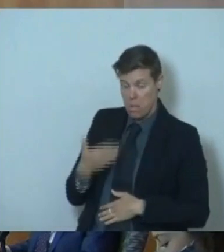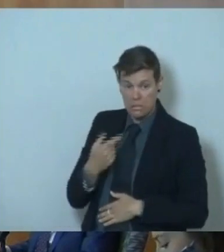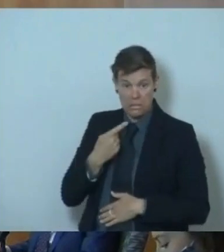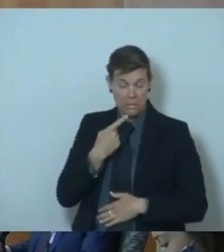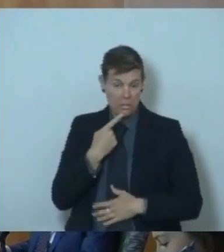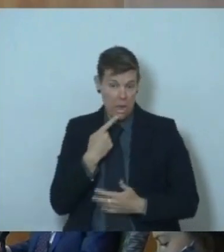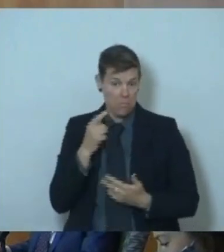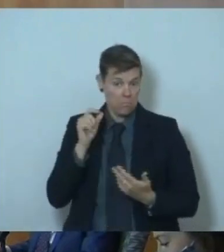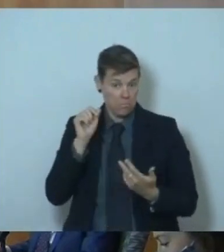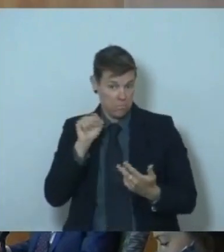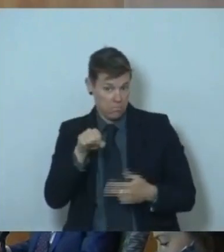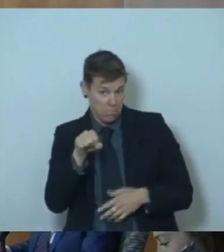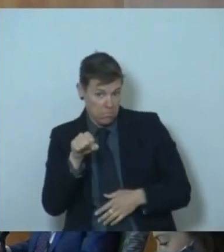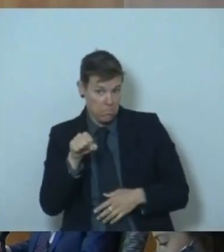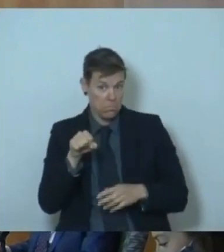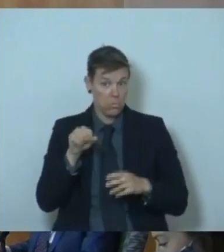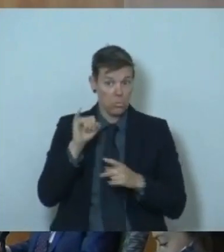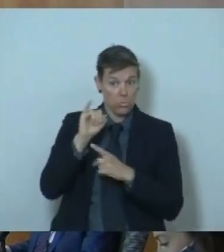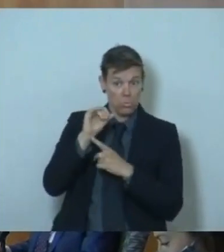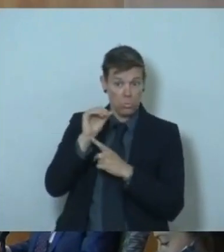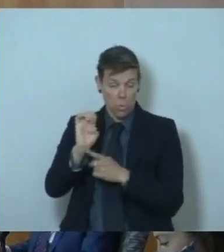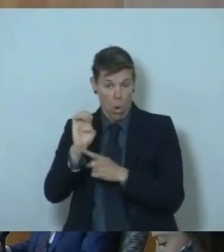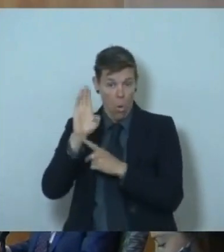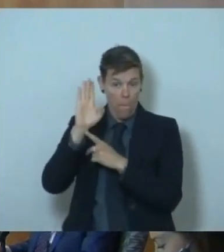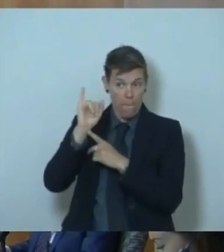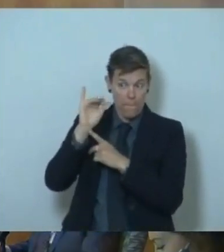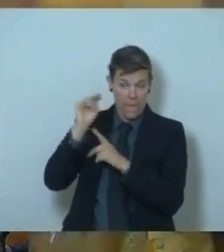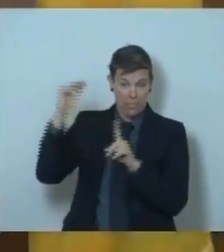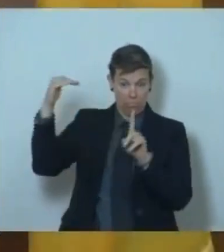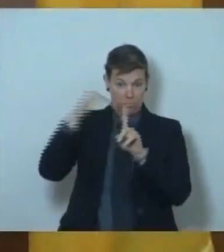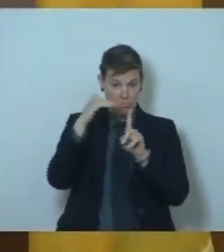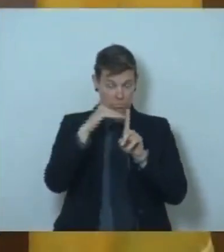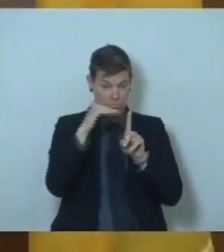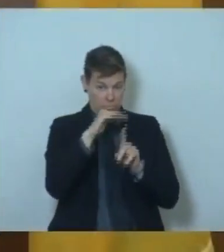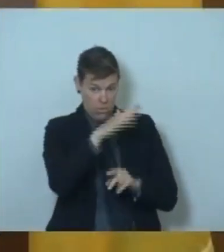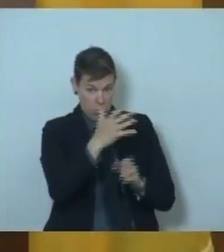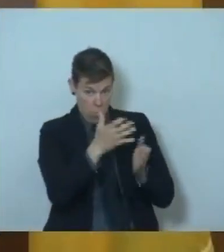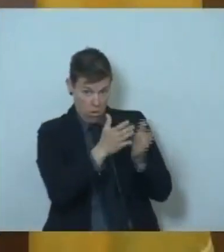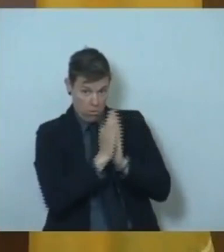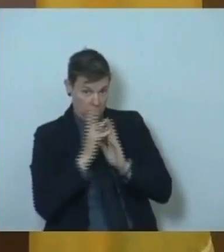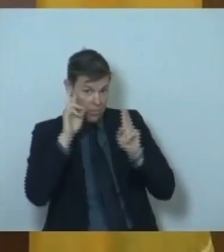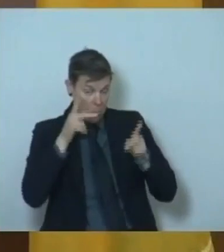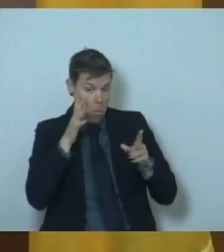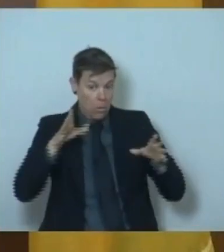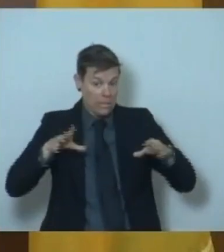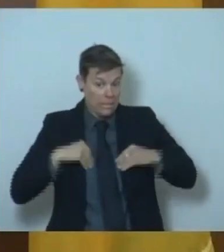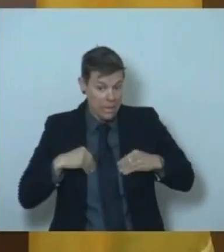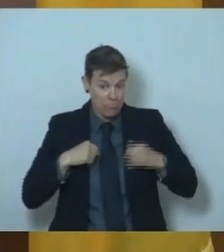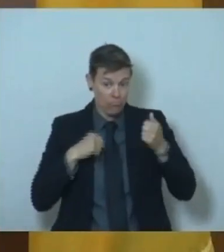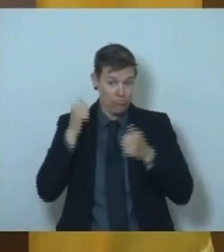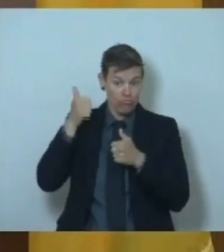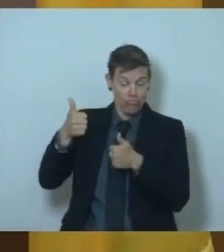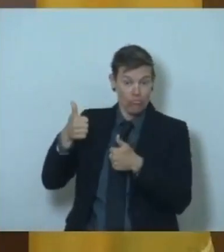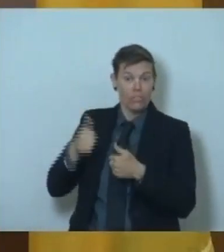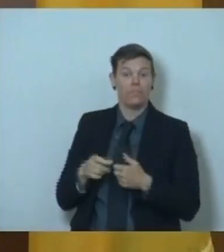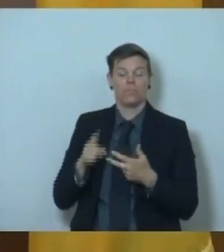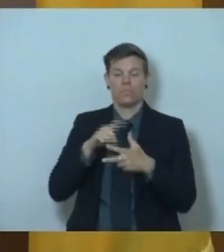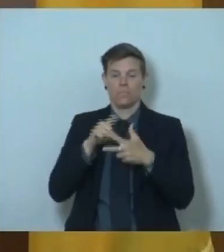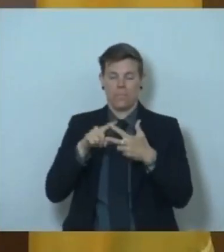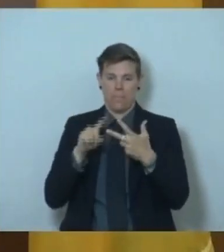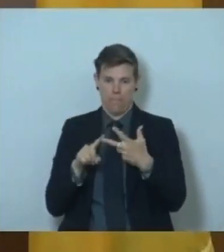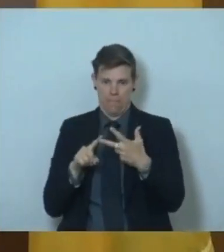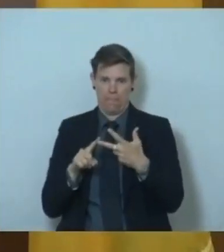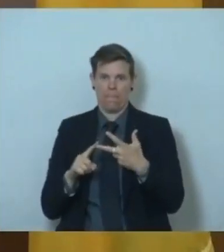the VP on the ticket, would you accept it? All right, so let's do Memorial Weekend is